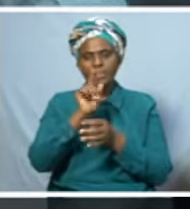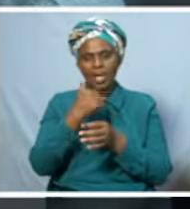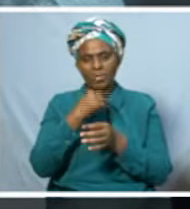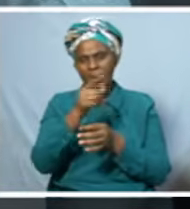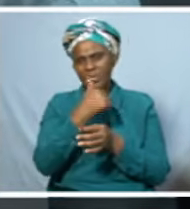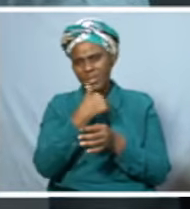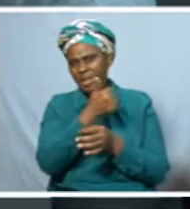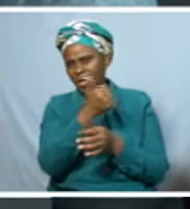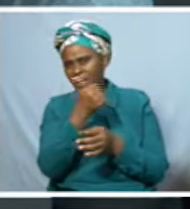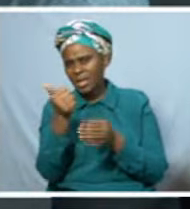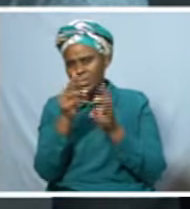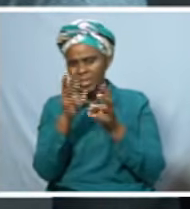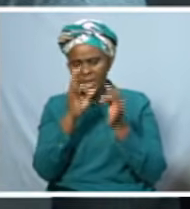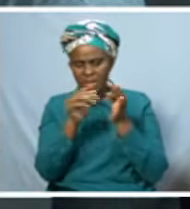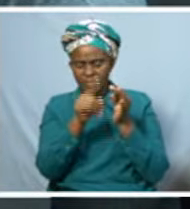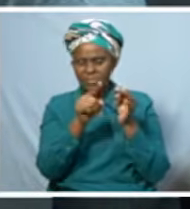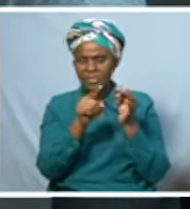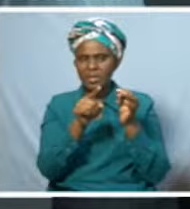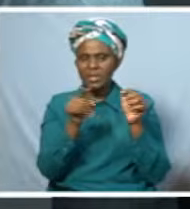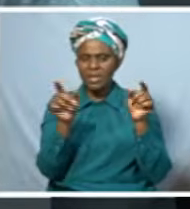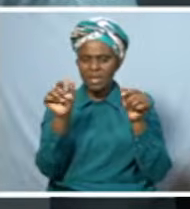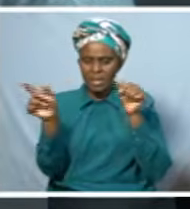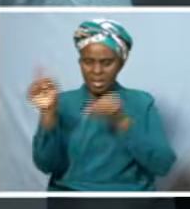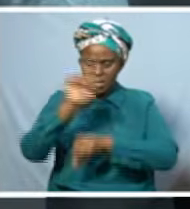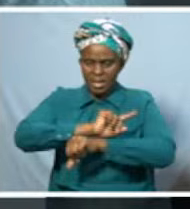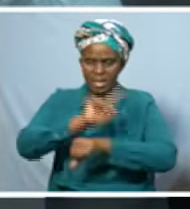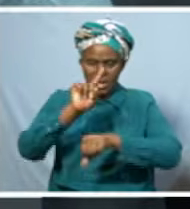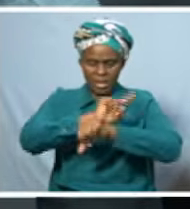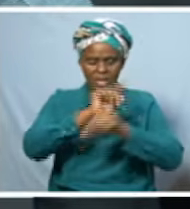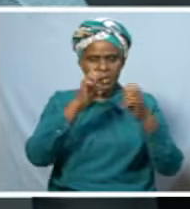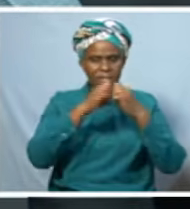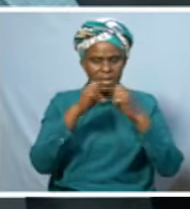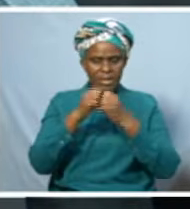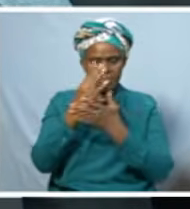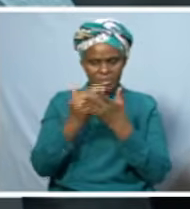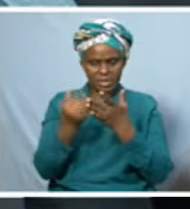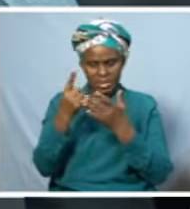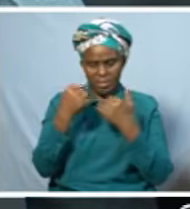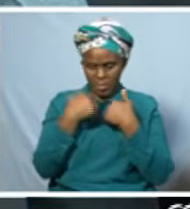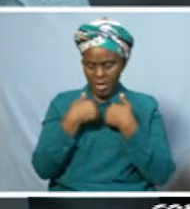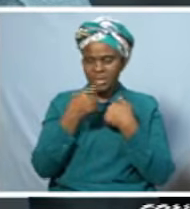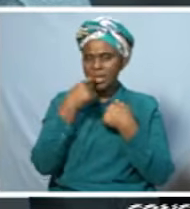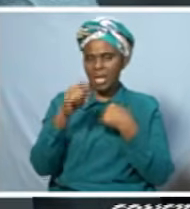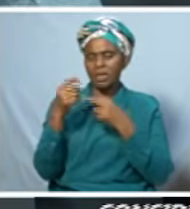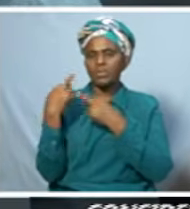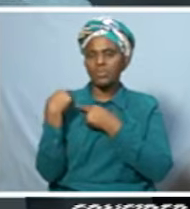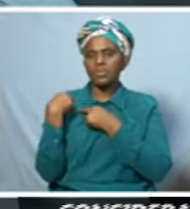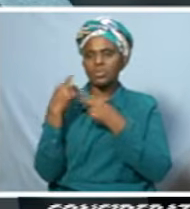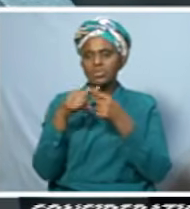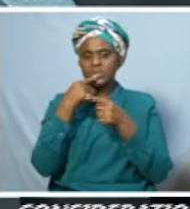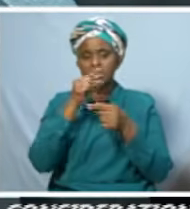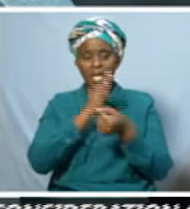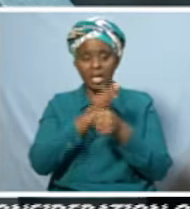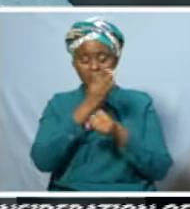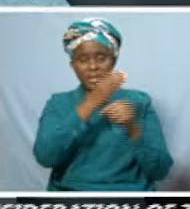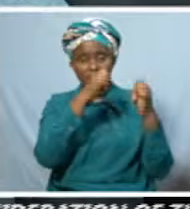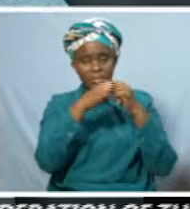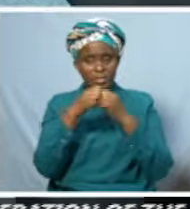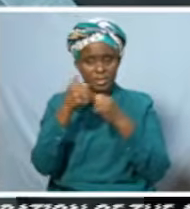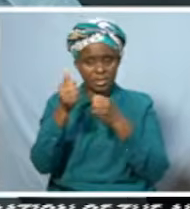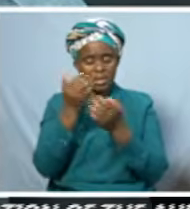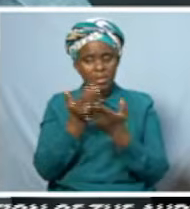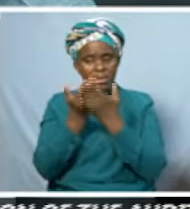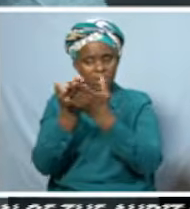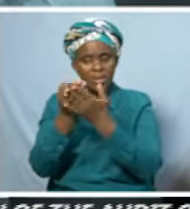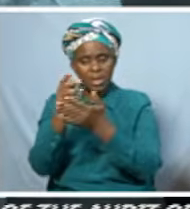other modality so that if that daily banking, at least someone should be responsible to say after banking, you take the